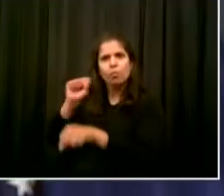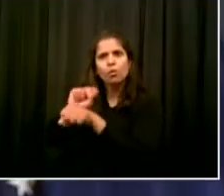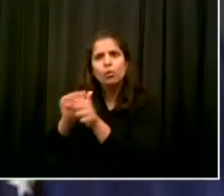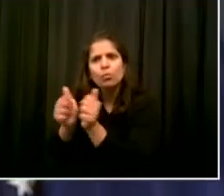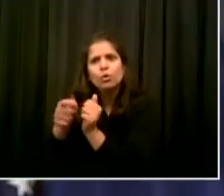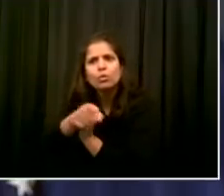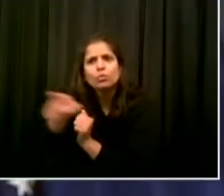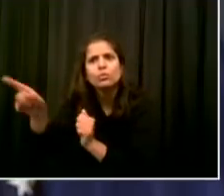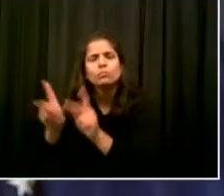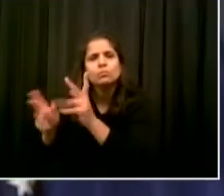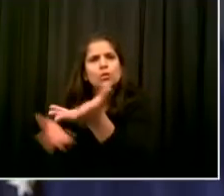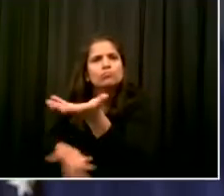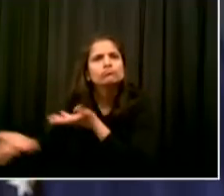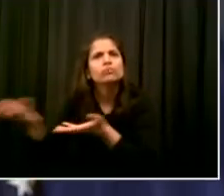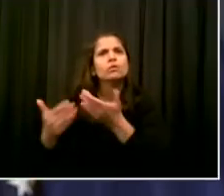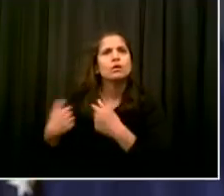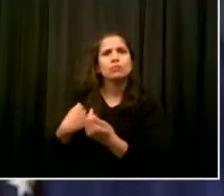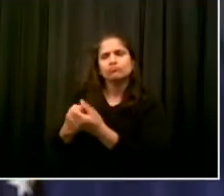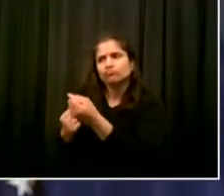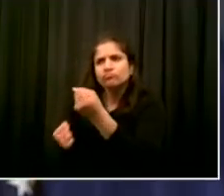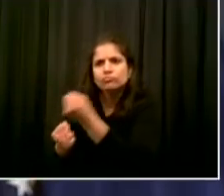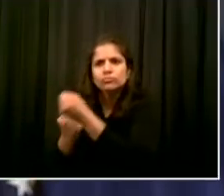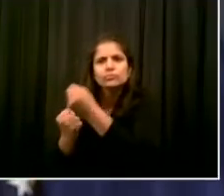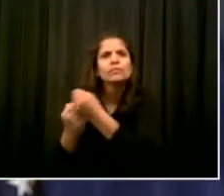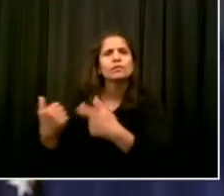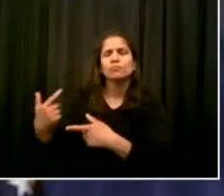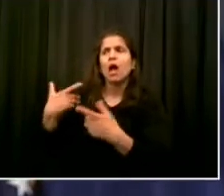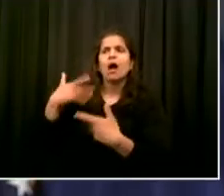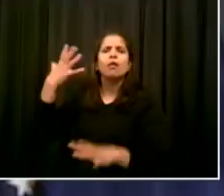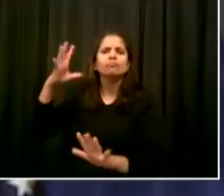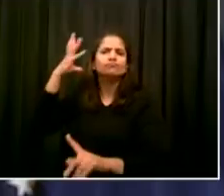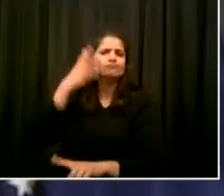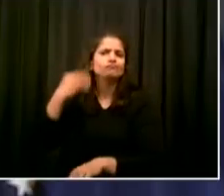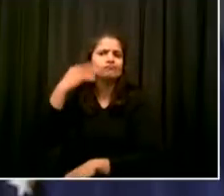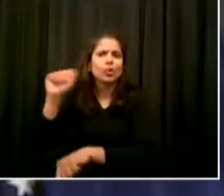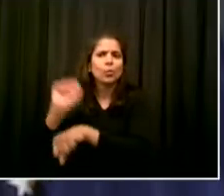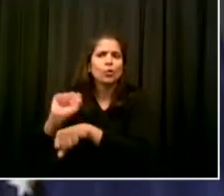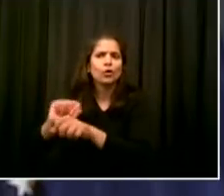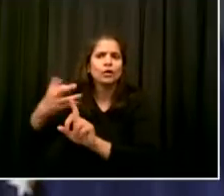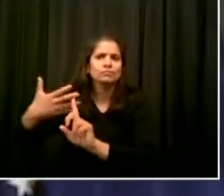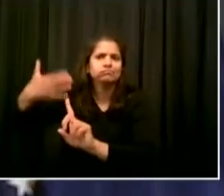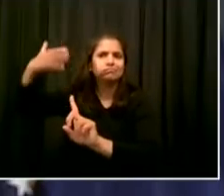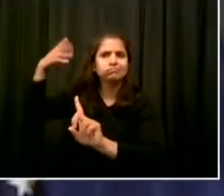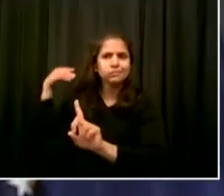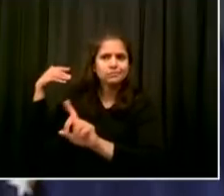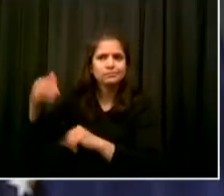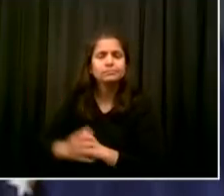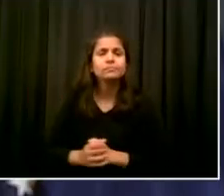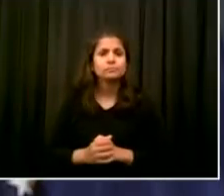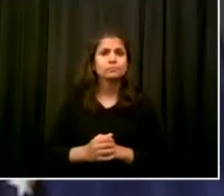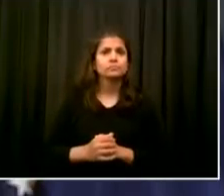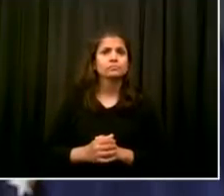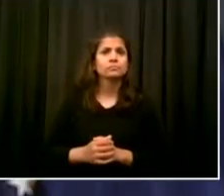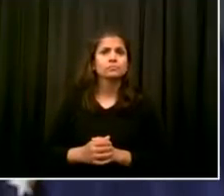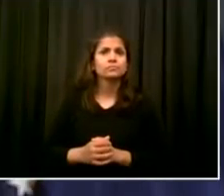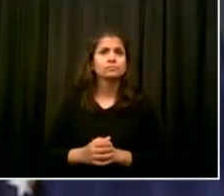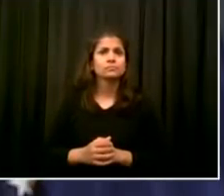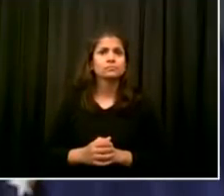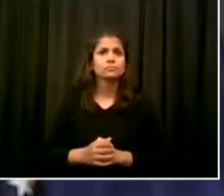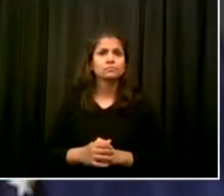and folks when they see the orange RV pulling up, or they see the man up